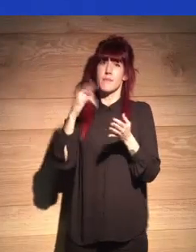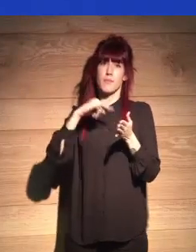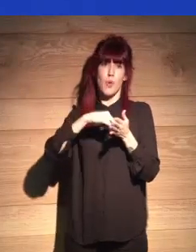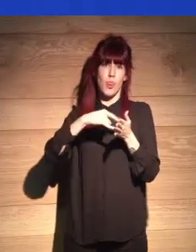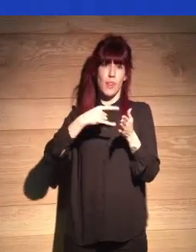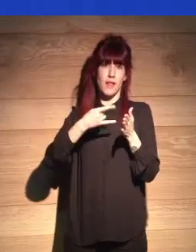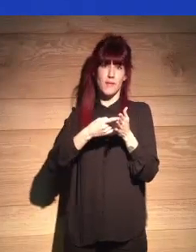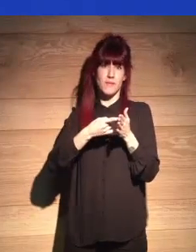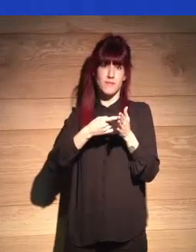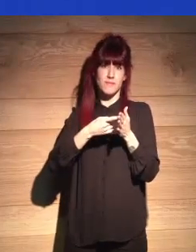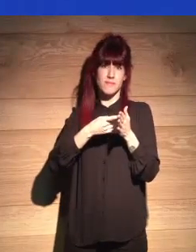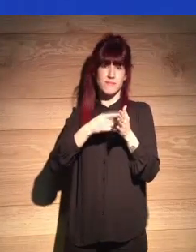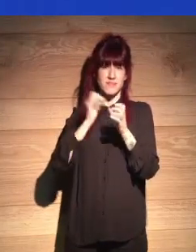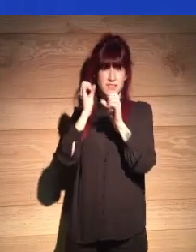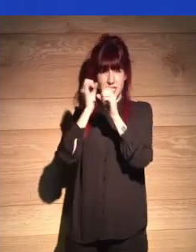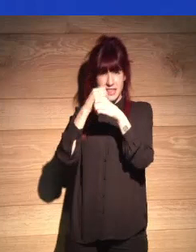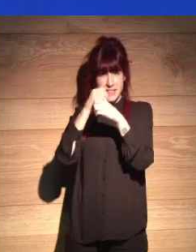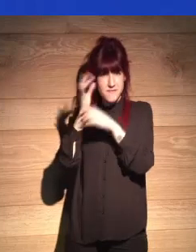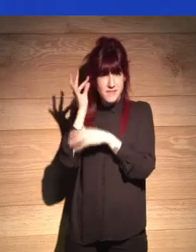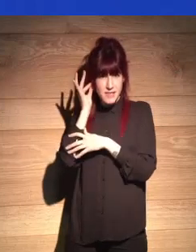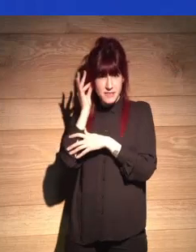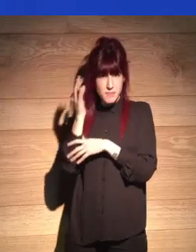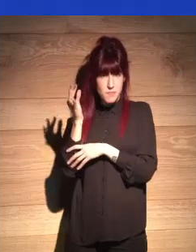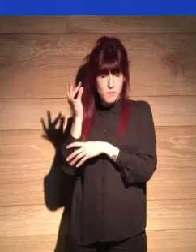they need models of